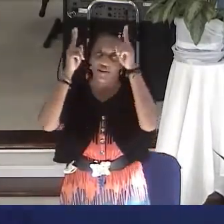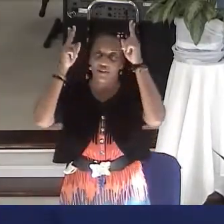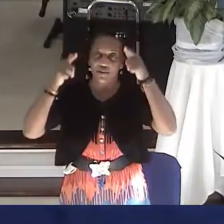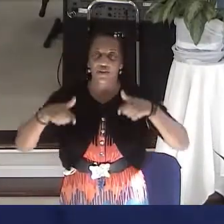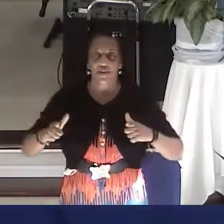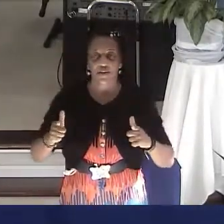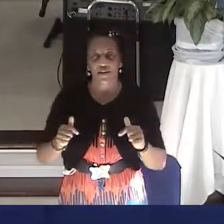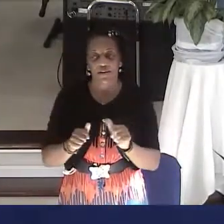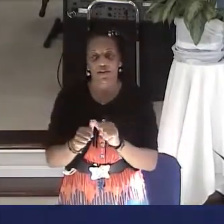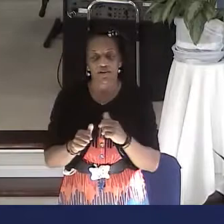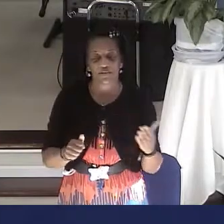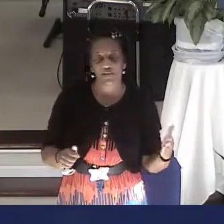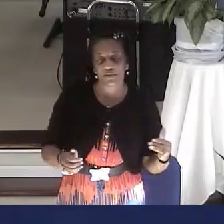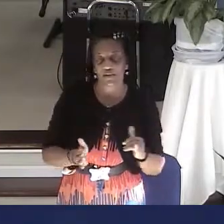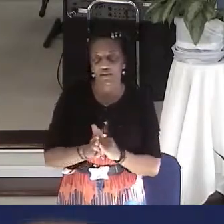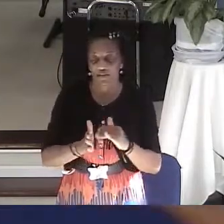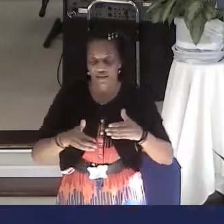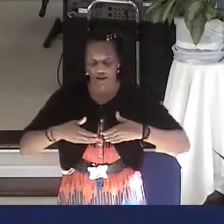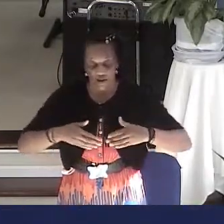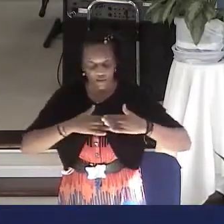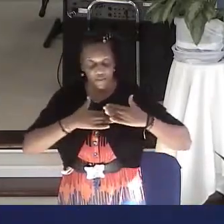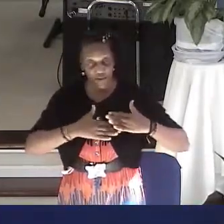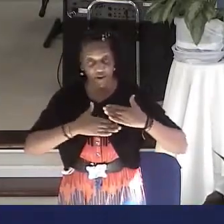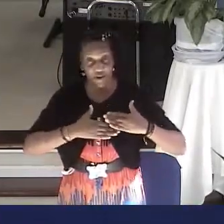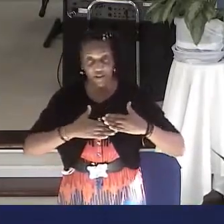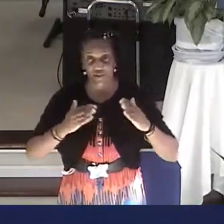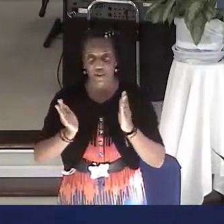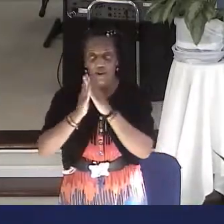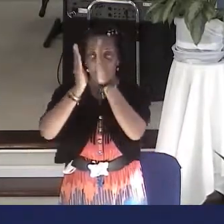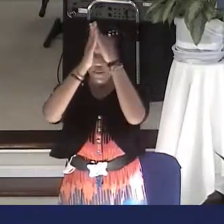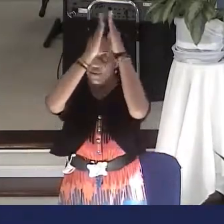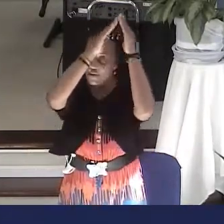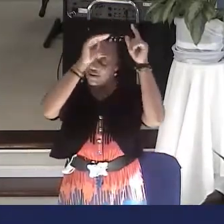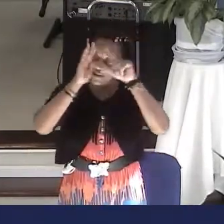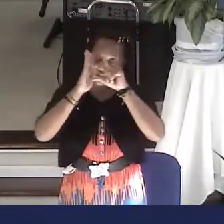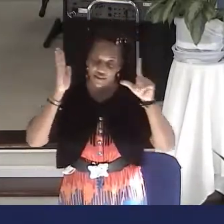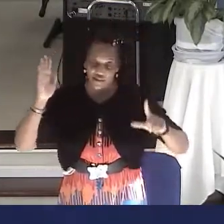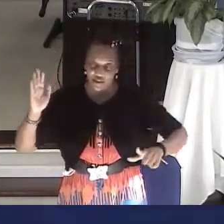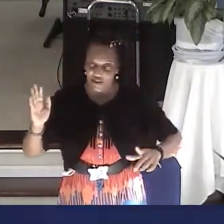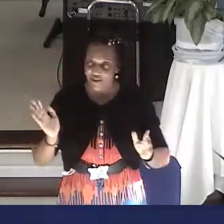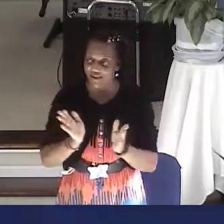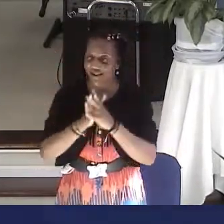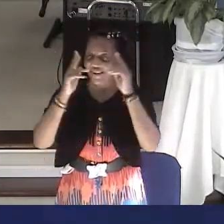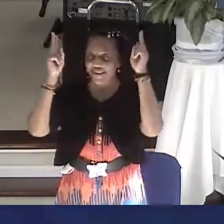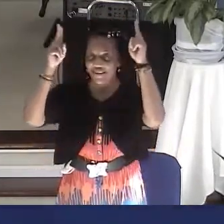hath breath praise the Lord. Hallelujah.